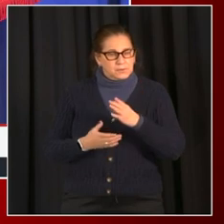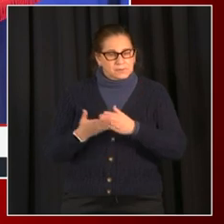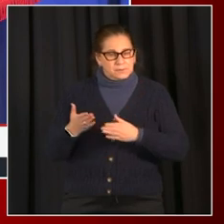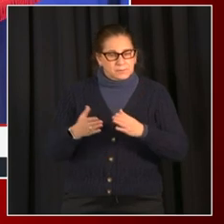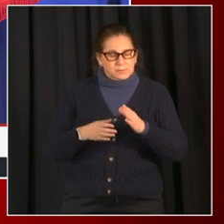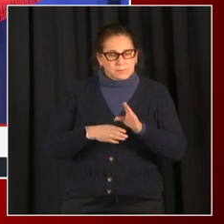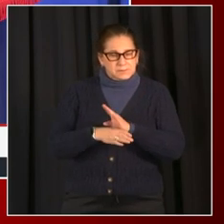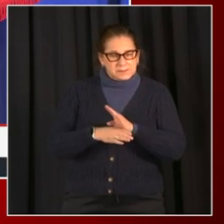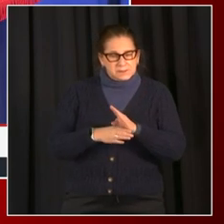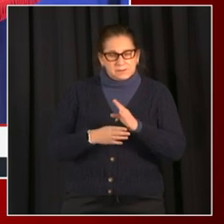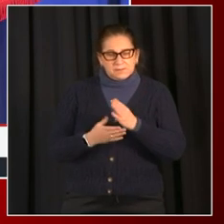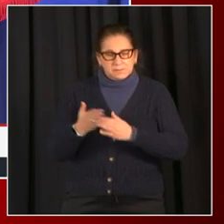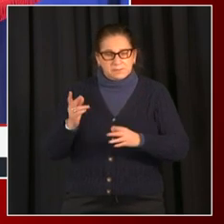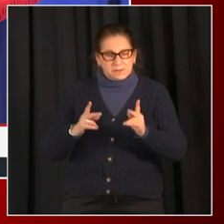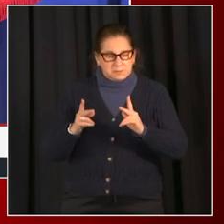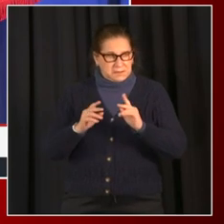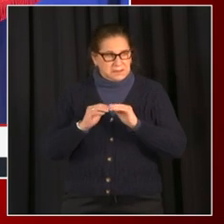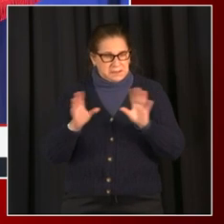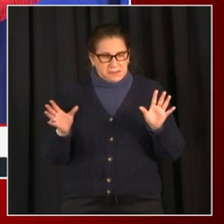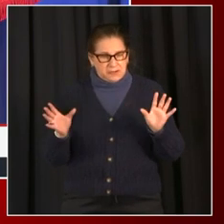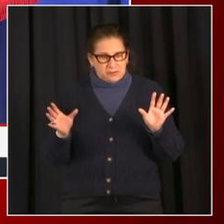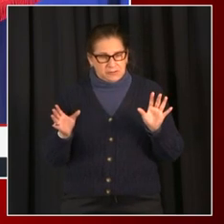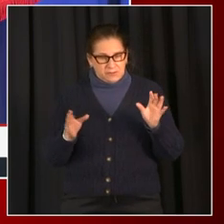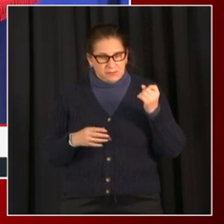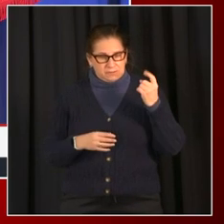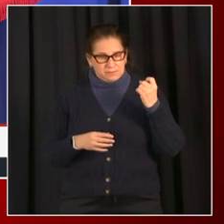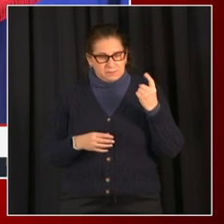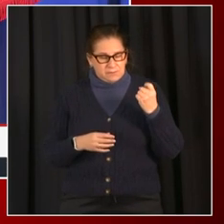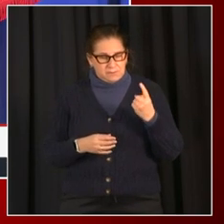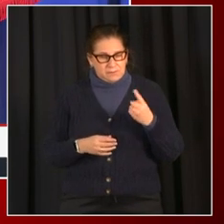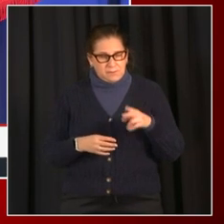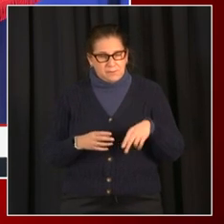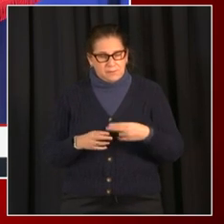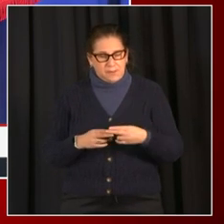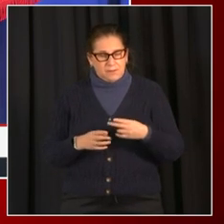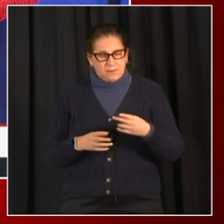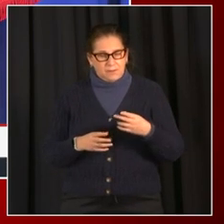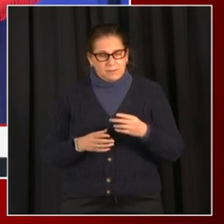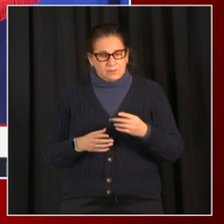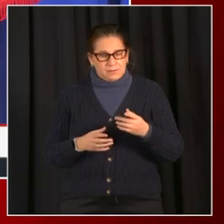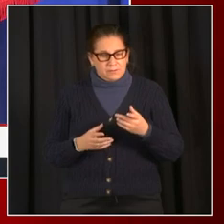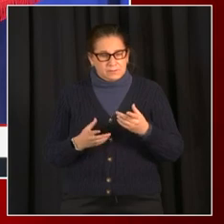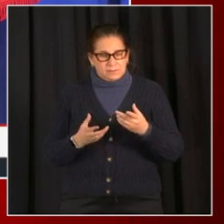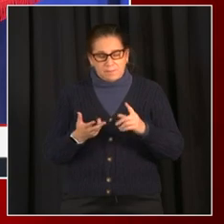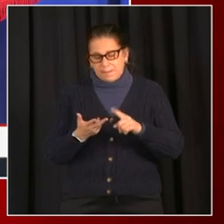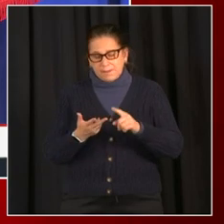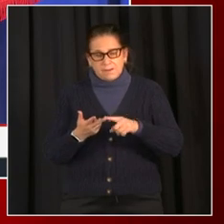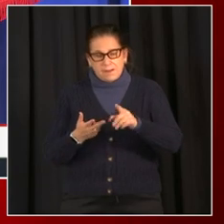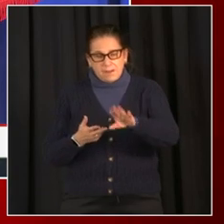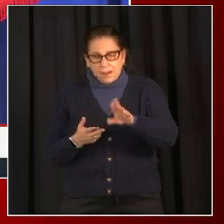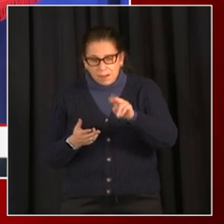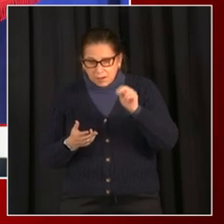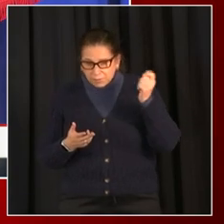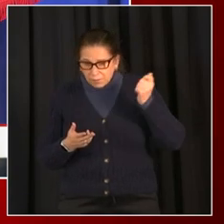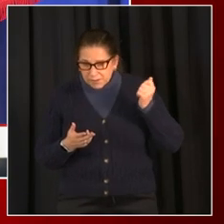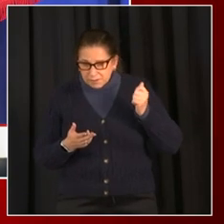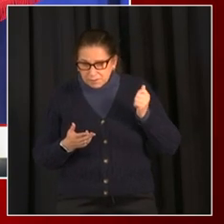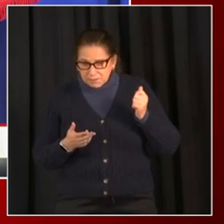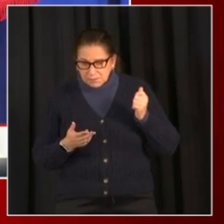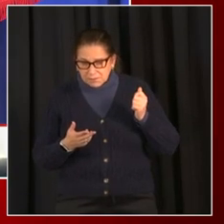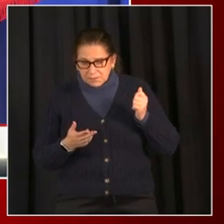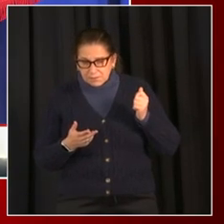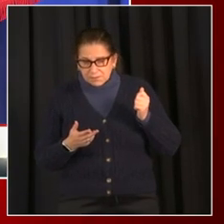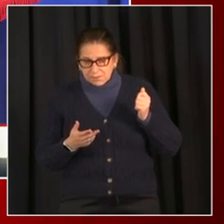program that pays district residents $1,200 if they're unemployed through the Pandemic Relief Program.